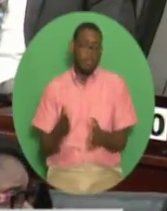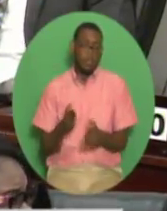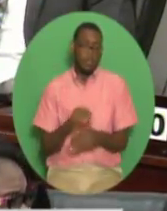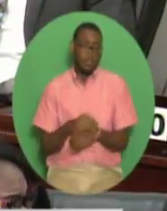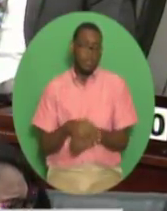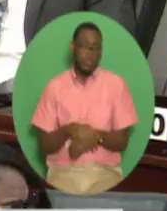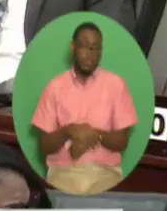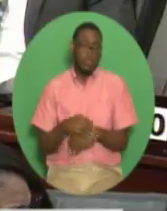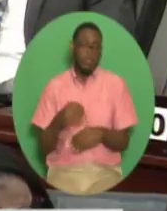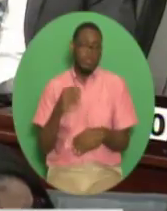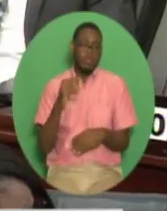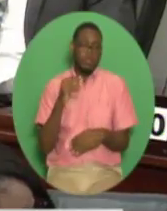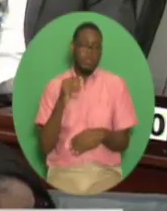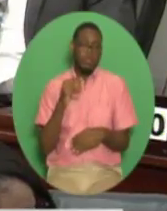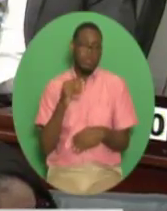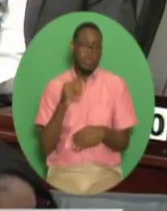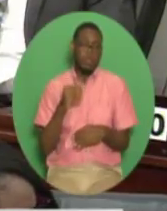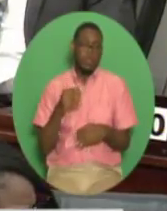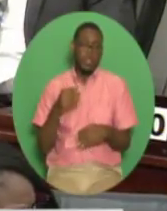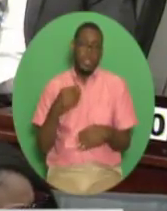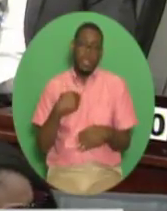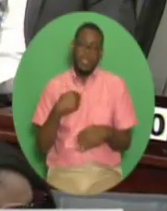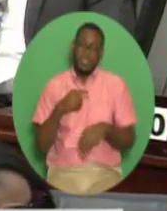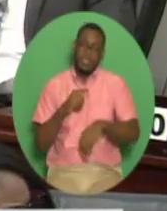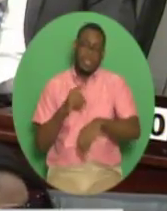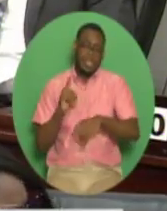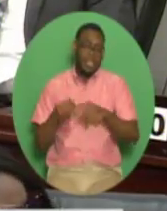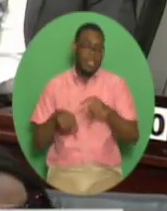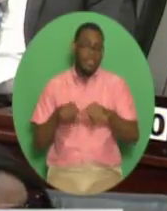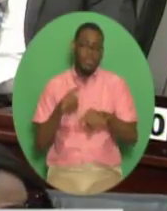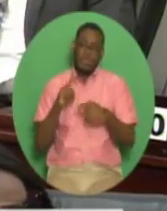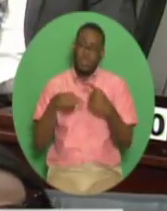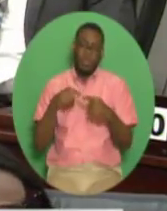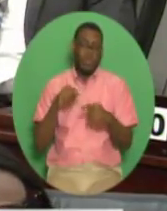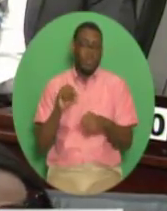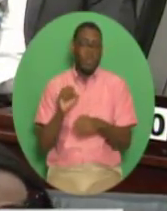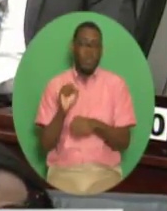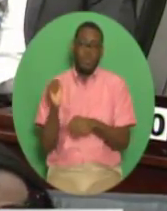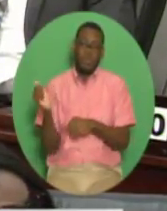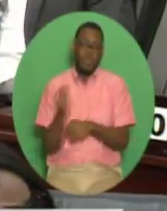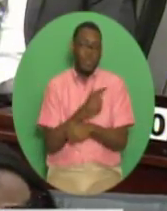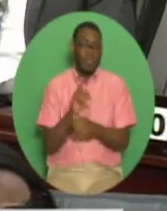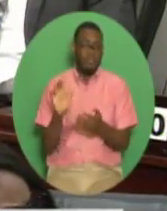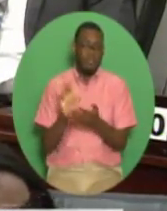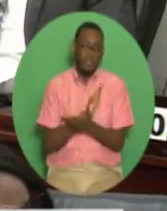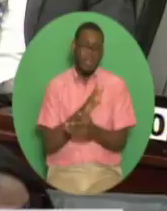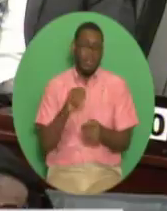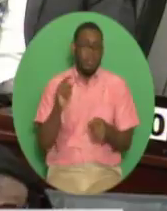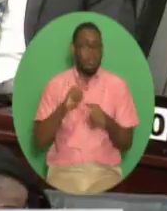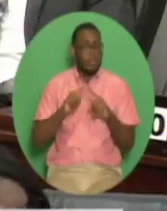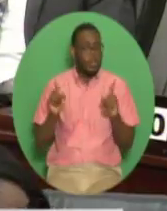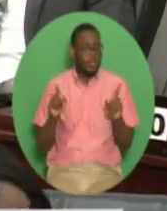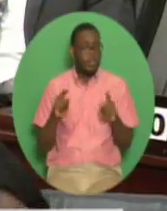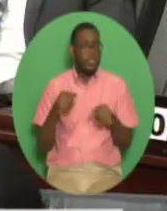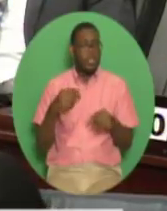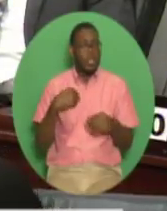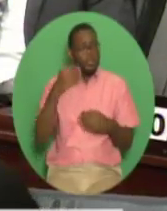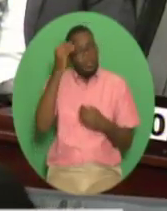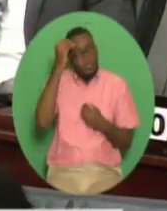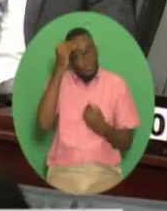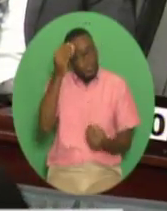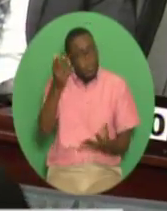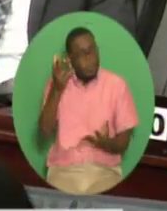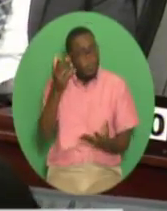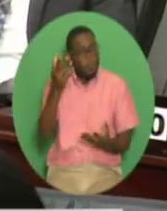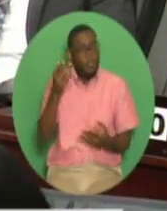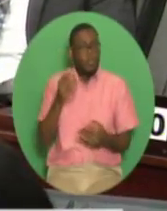Madam Speaker, time does not permit me to elaborate, but let me state, or let me point